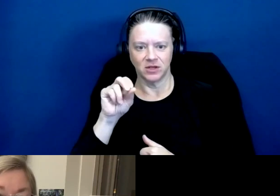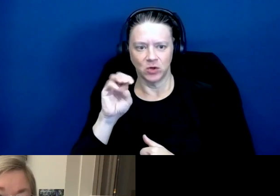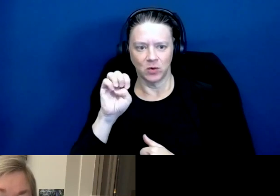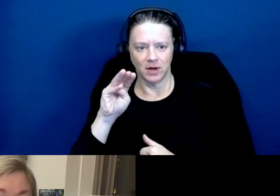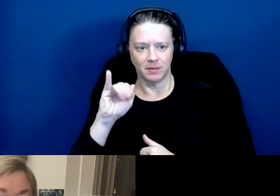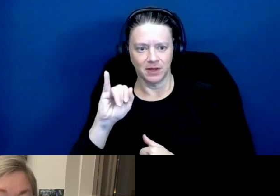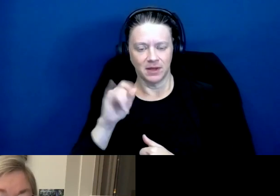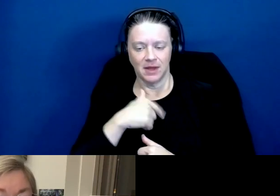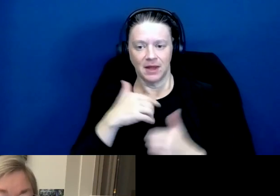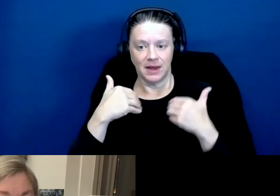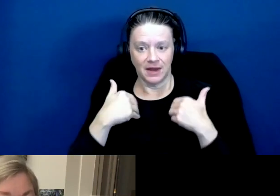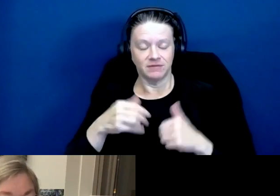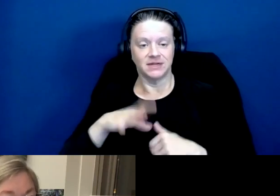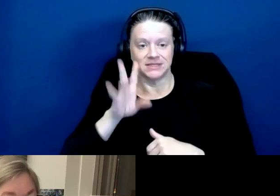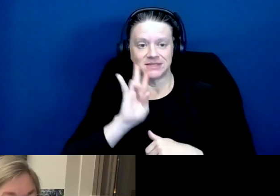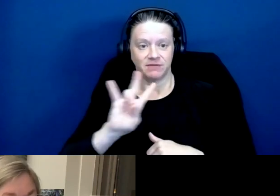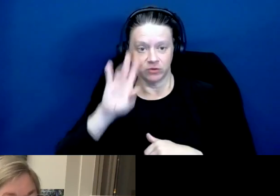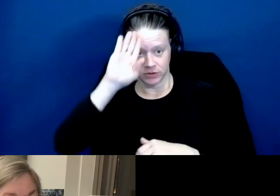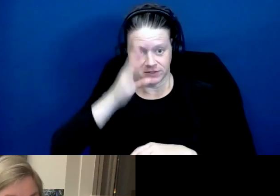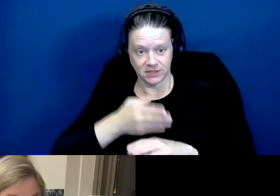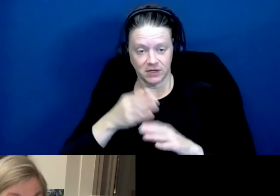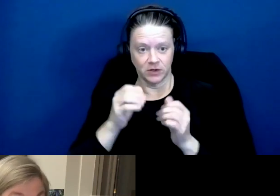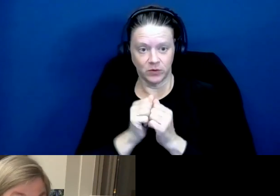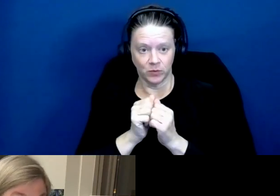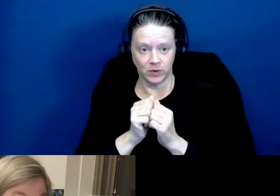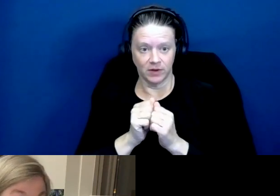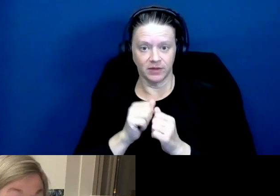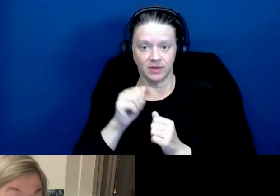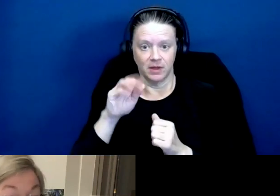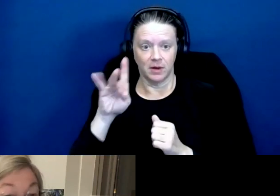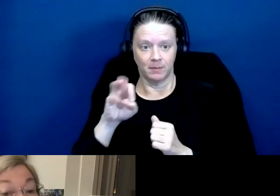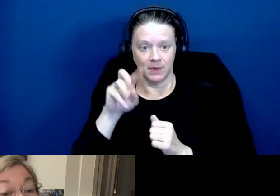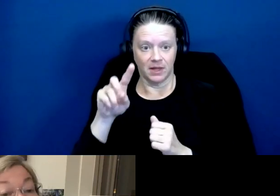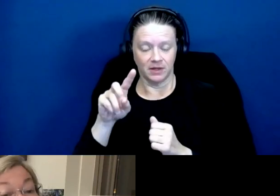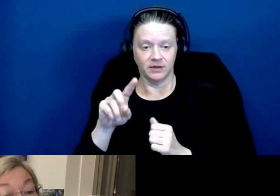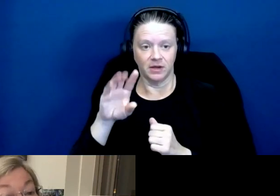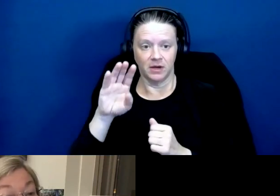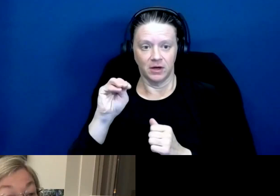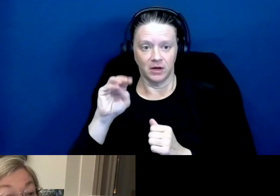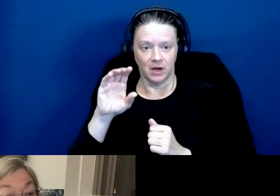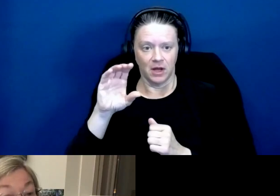I have a 7-year-old son with mild Cornelia de Lange syndrome.